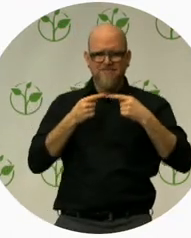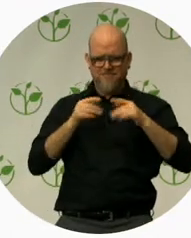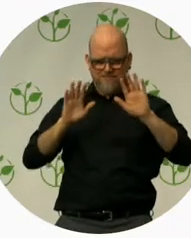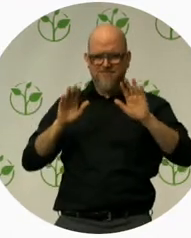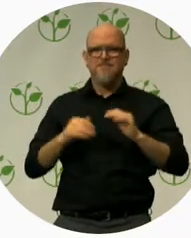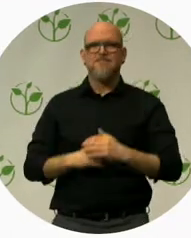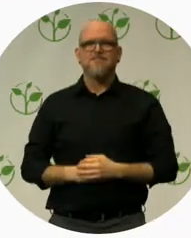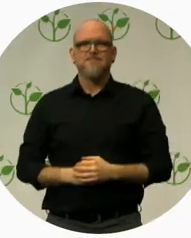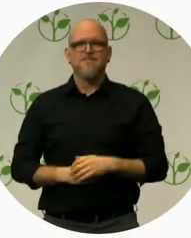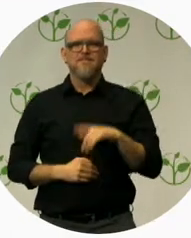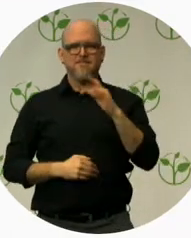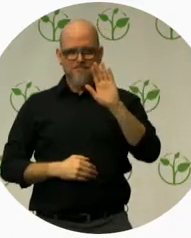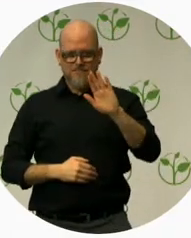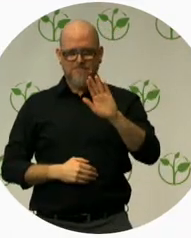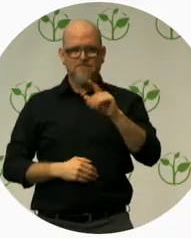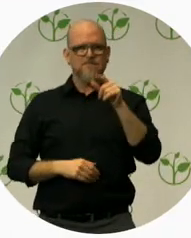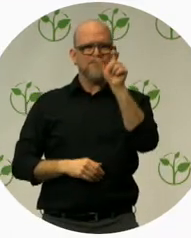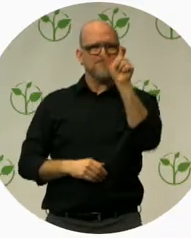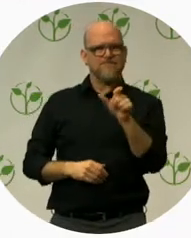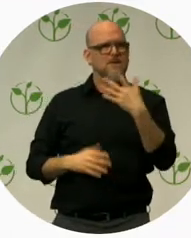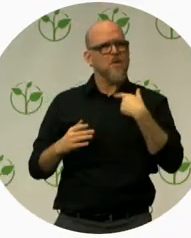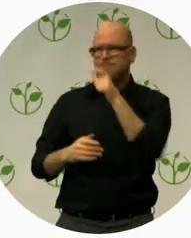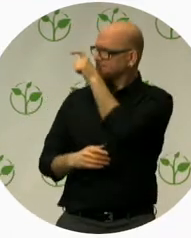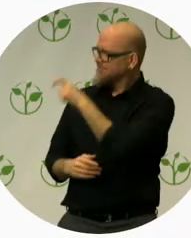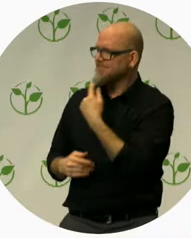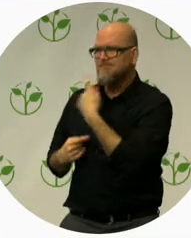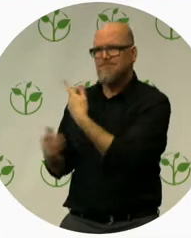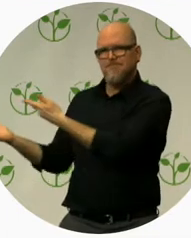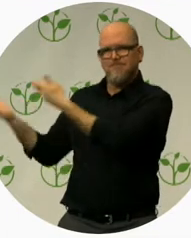extraordinary friend, Martin Essel, to open the conference.